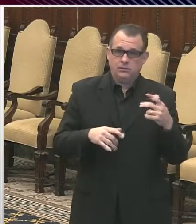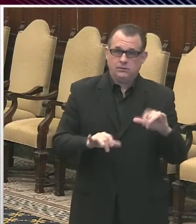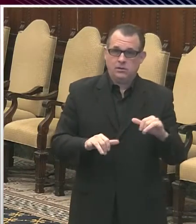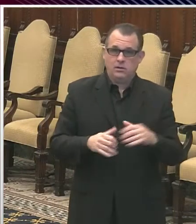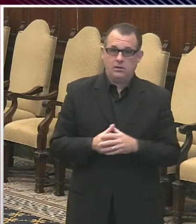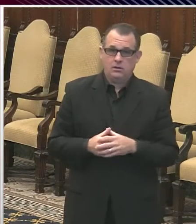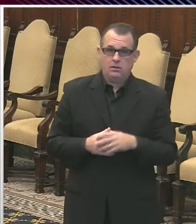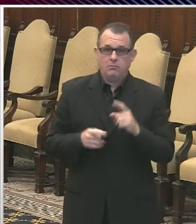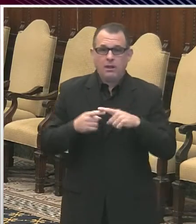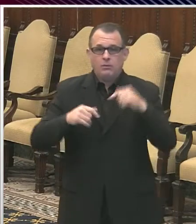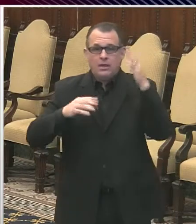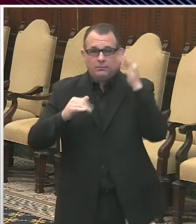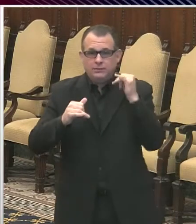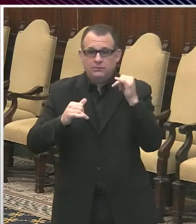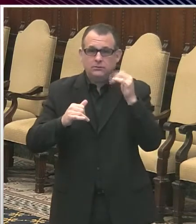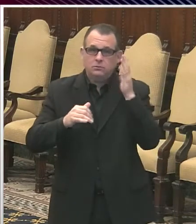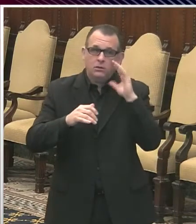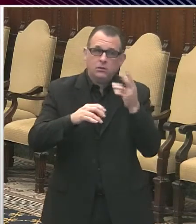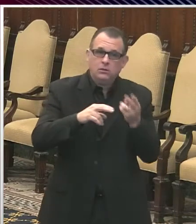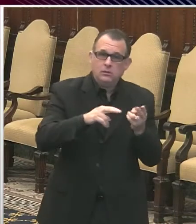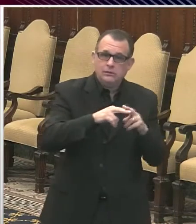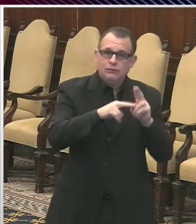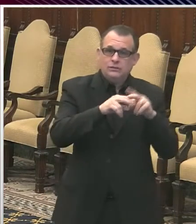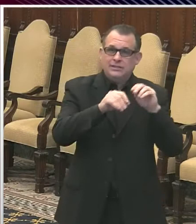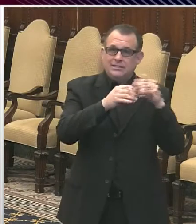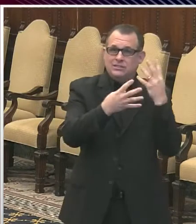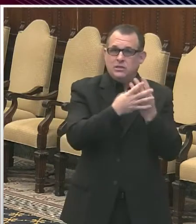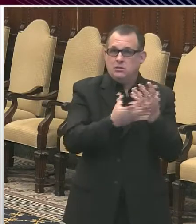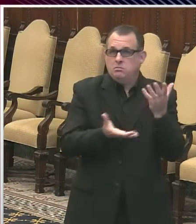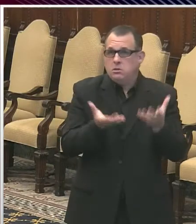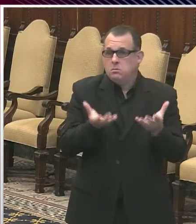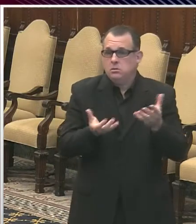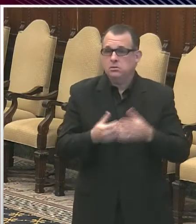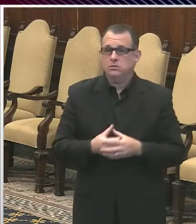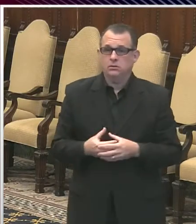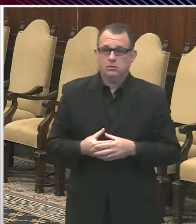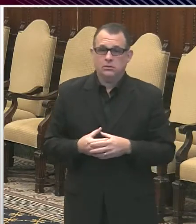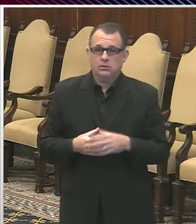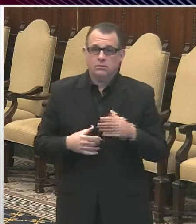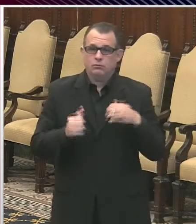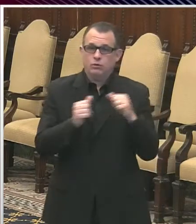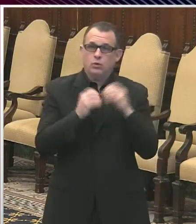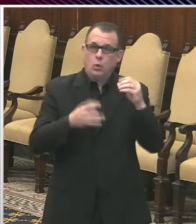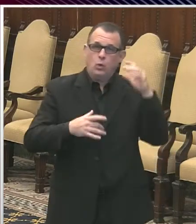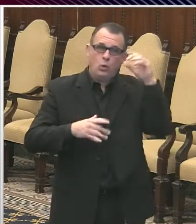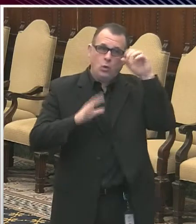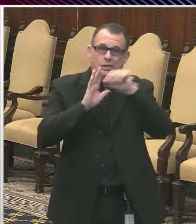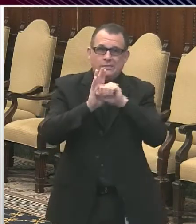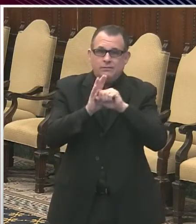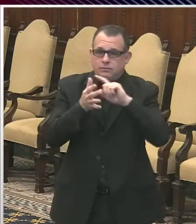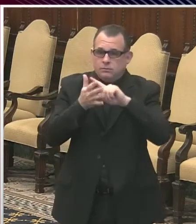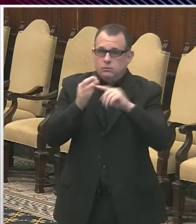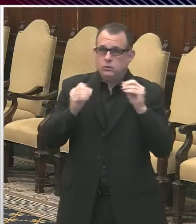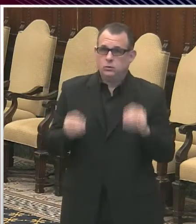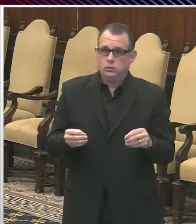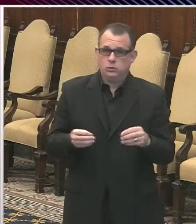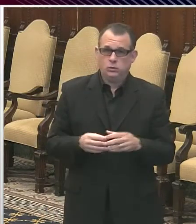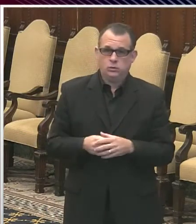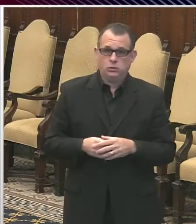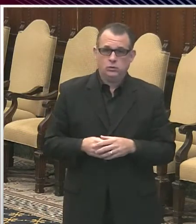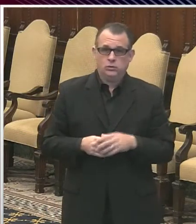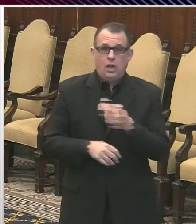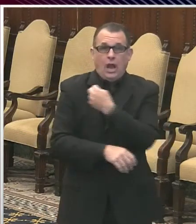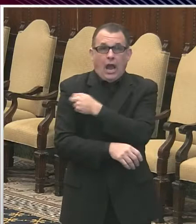future. In our city's hospitals, as of yesterday afternoon, there were 549 inpatients with coronavirus